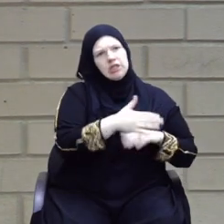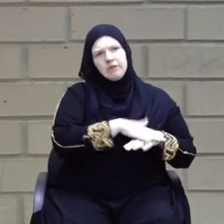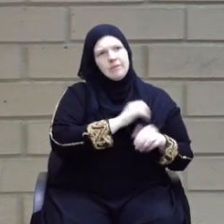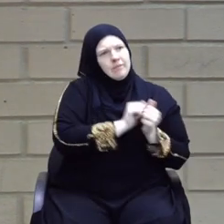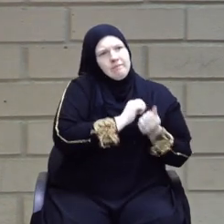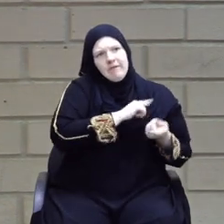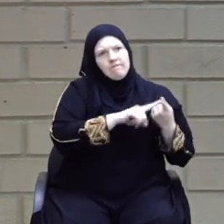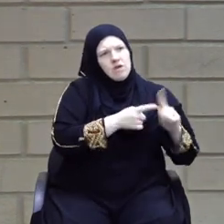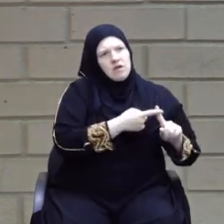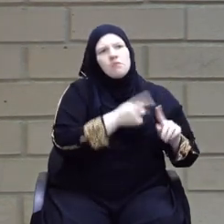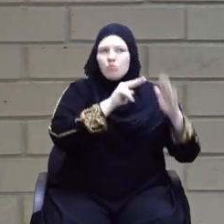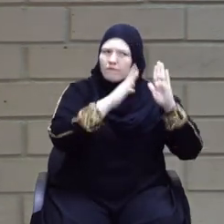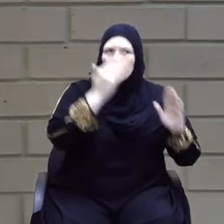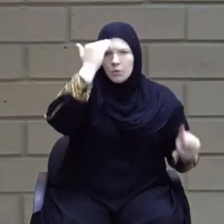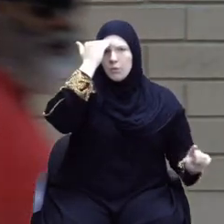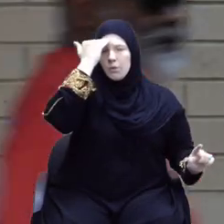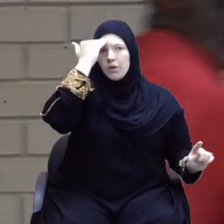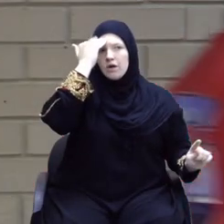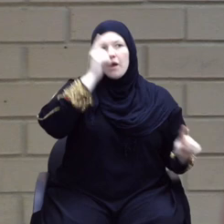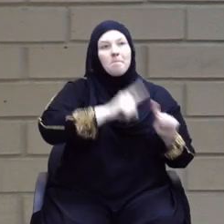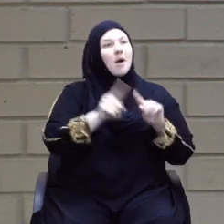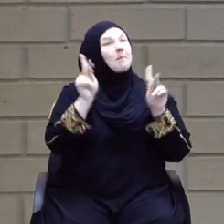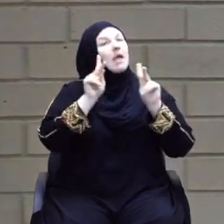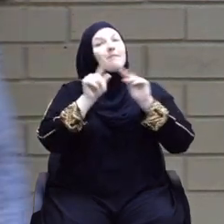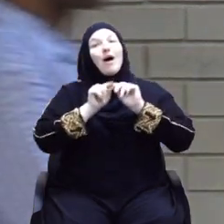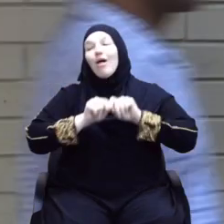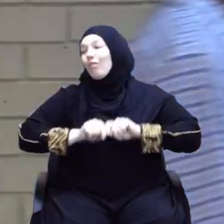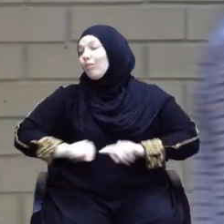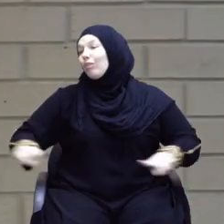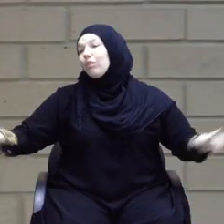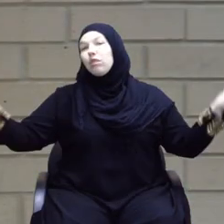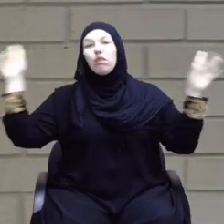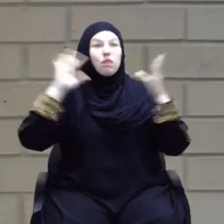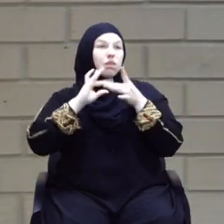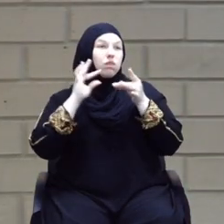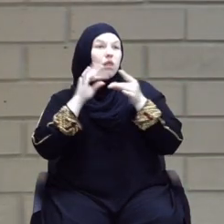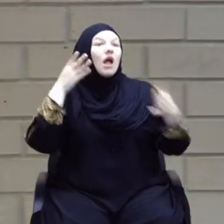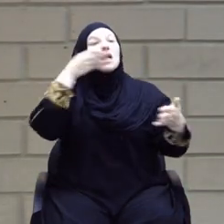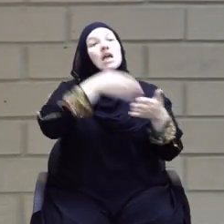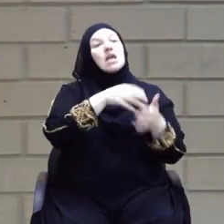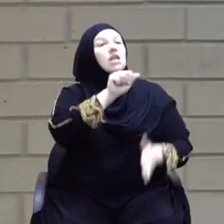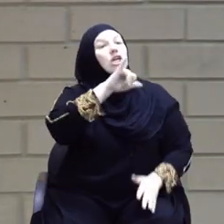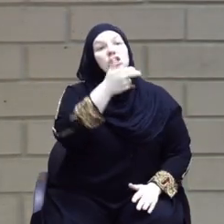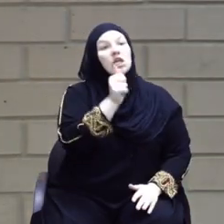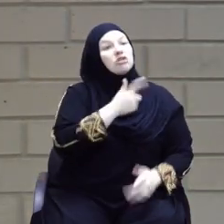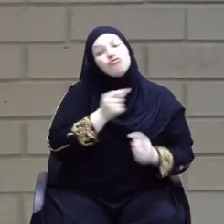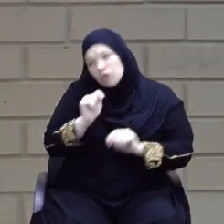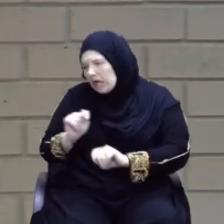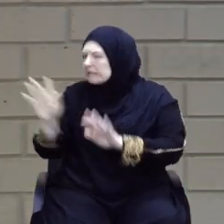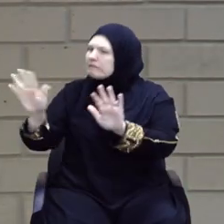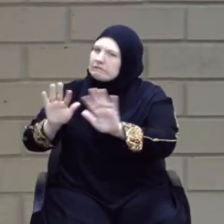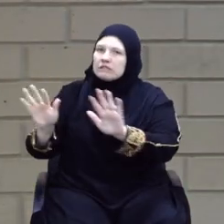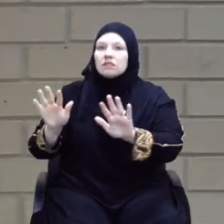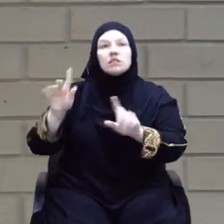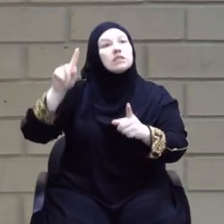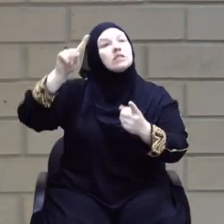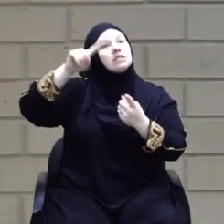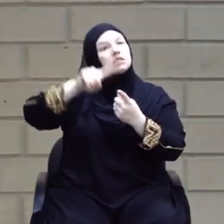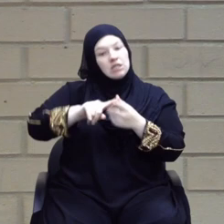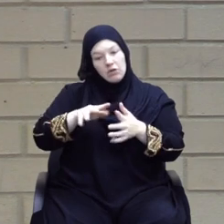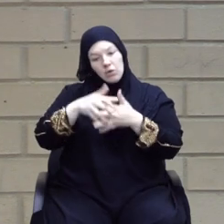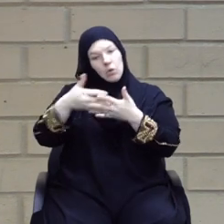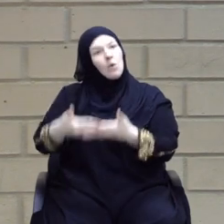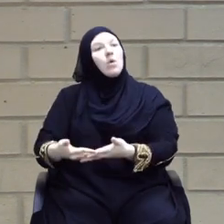But people were spreading the lie against Aisha. He couldn't stop it until the Quran was revealed to the